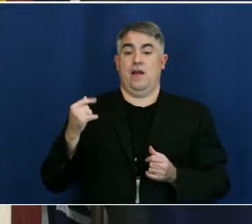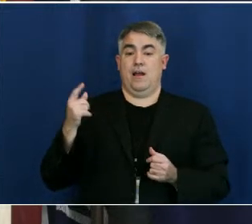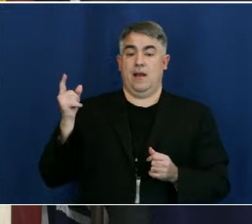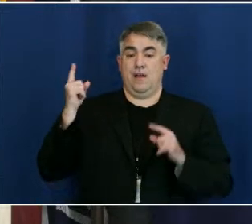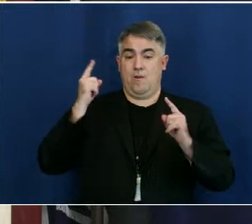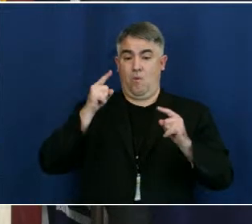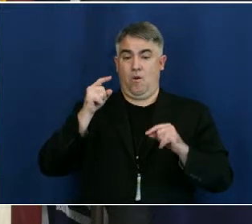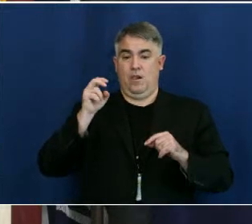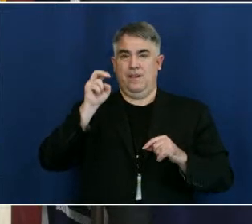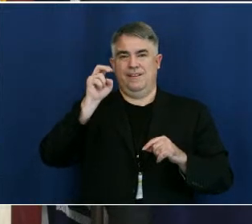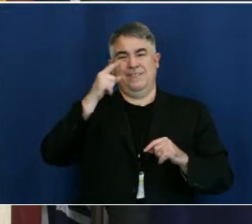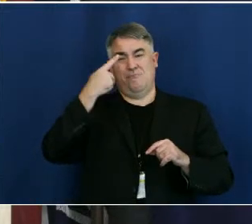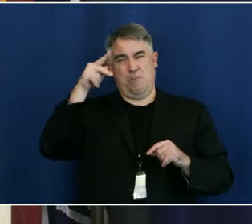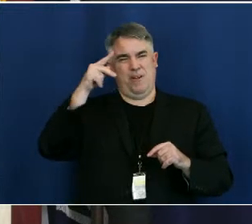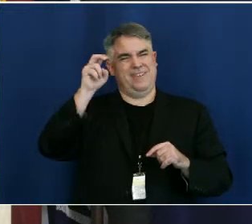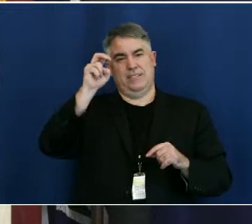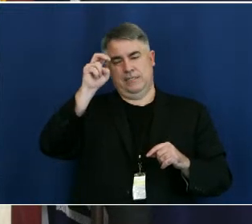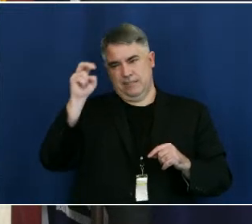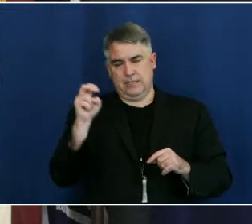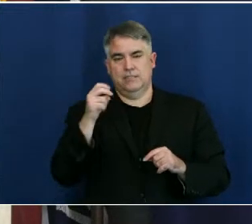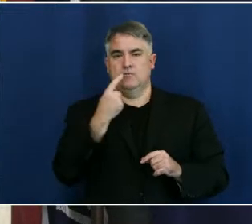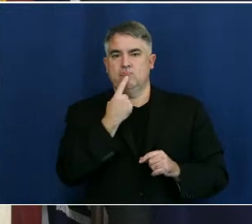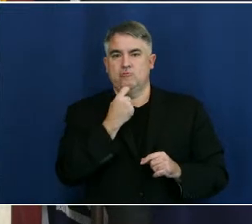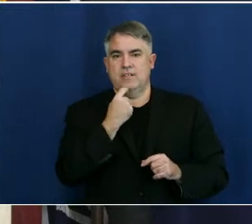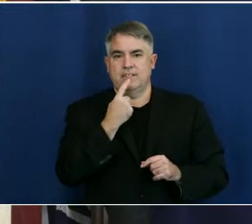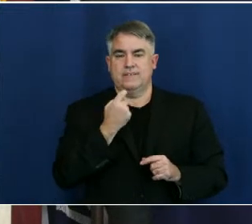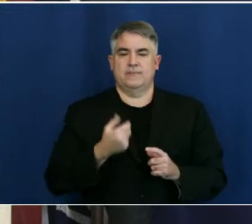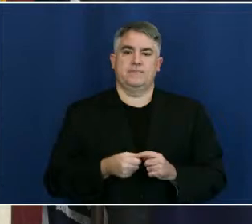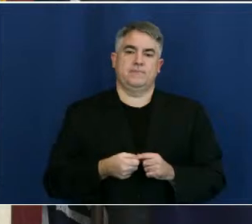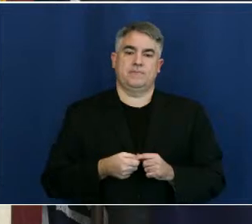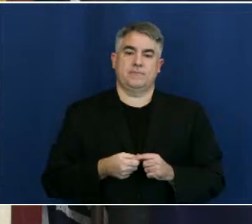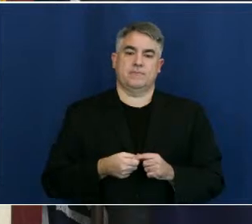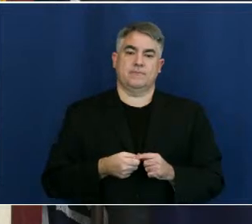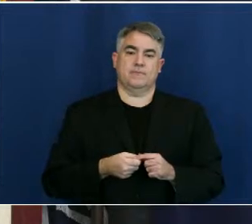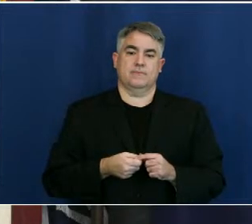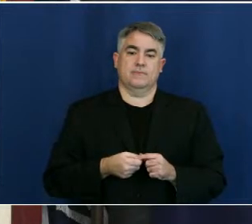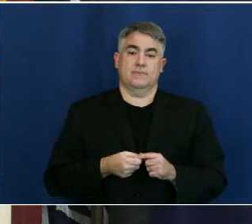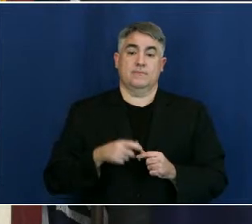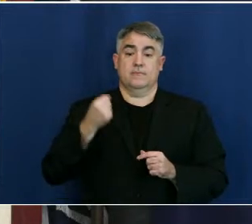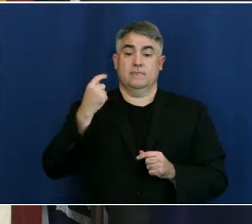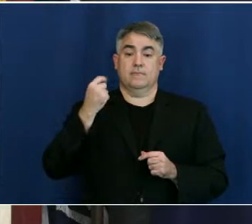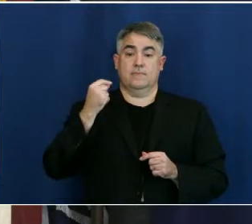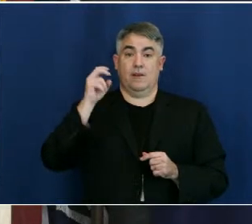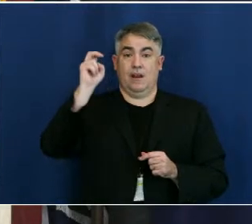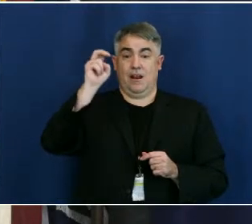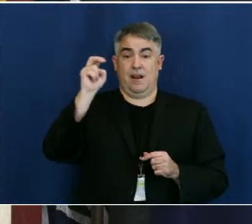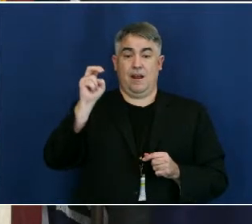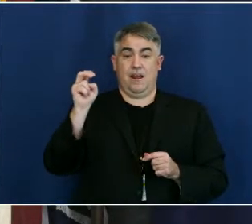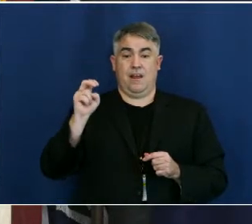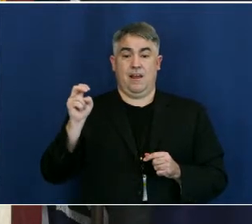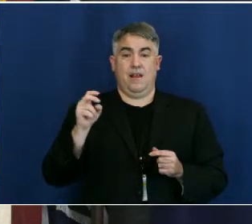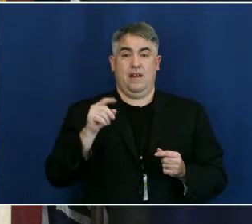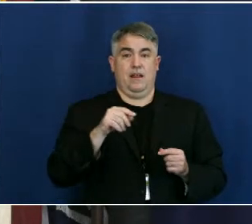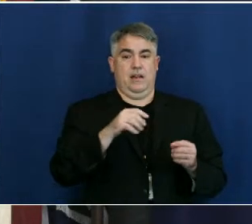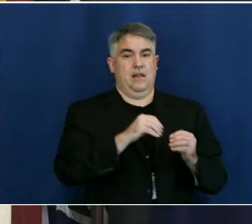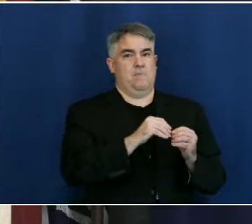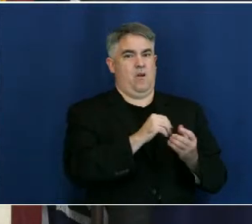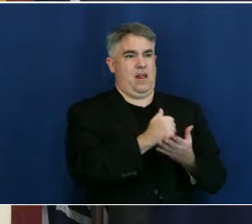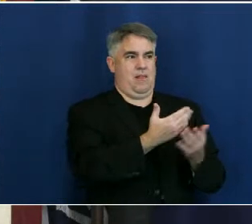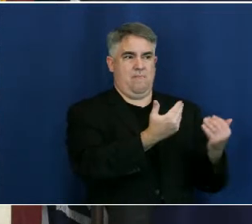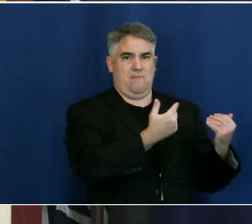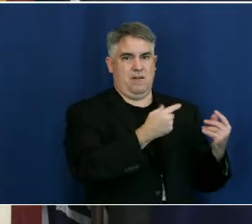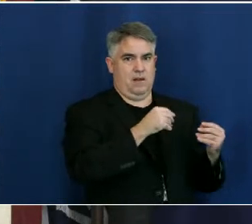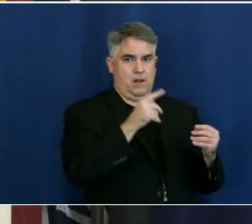for locations and capacity at locations. And as the supply chain increases, we will need that workforce. So we think that program is going